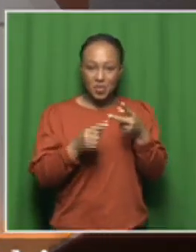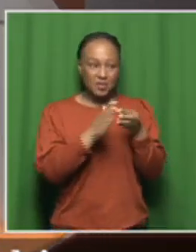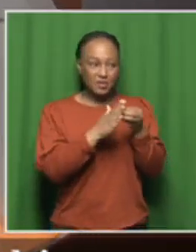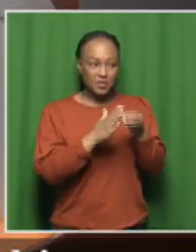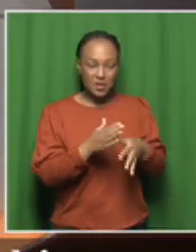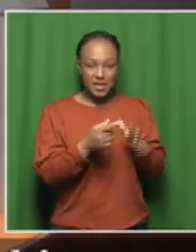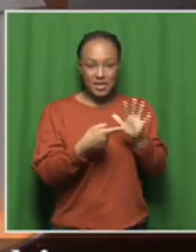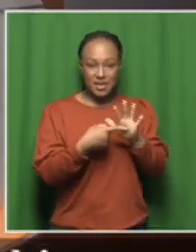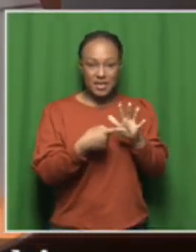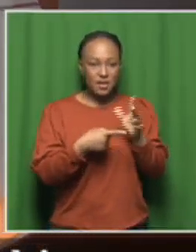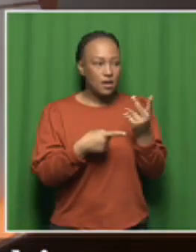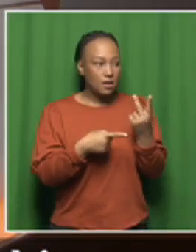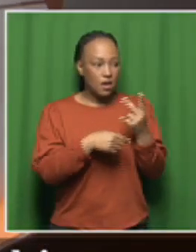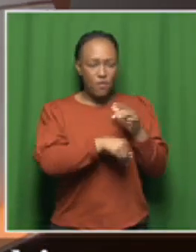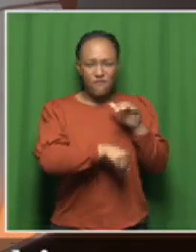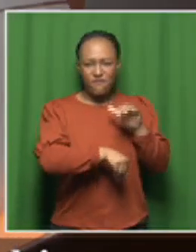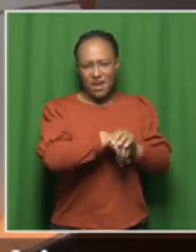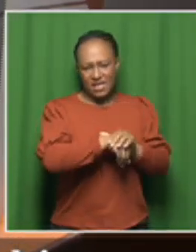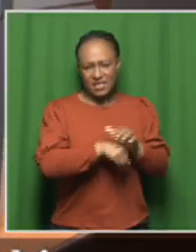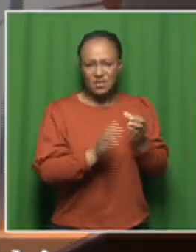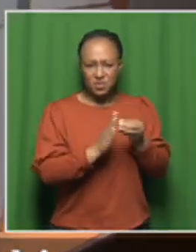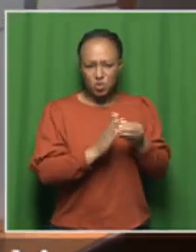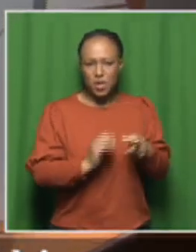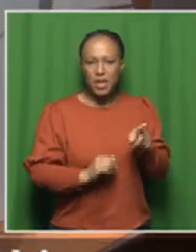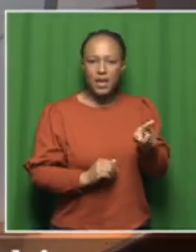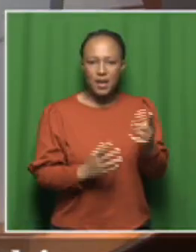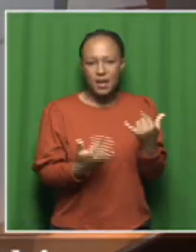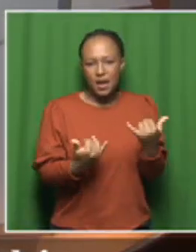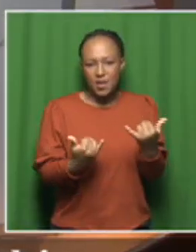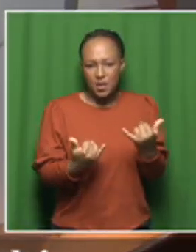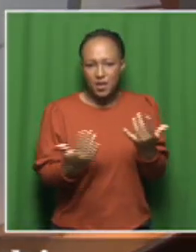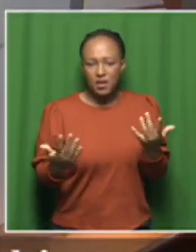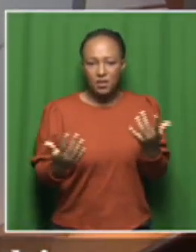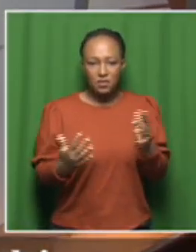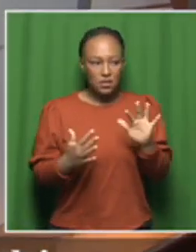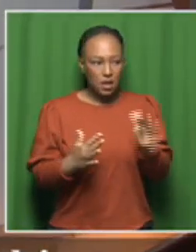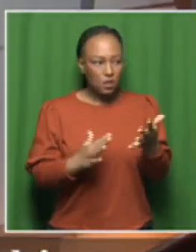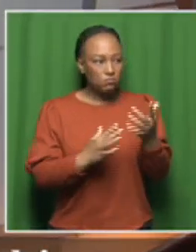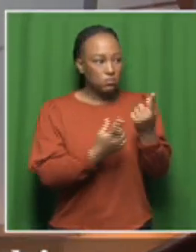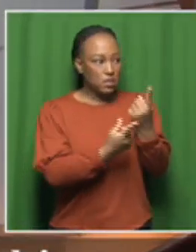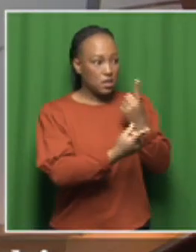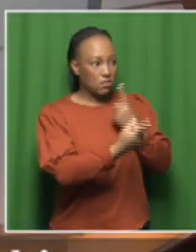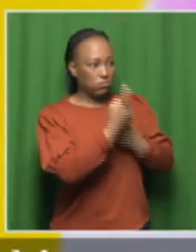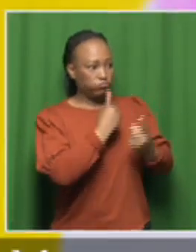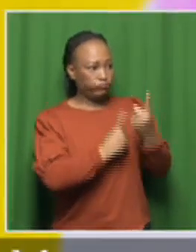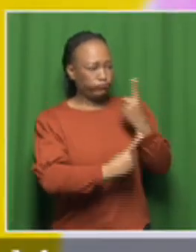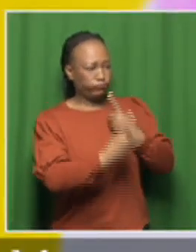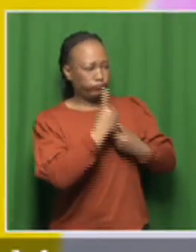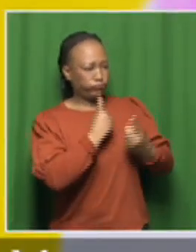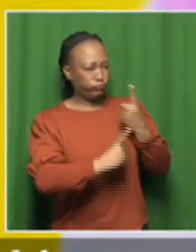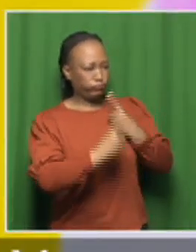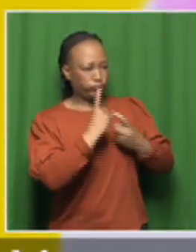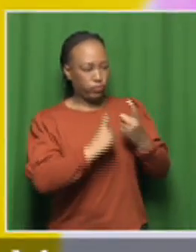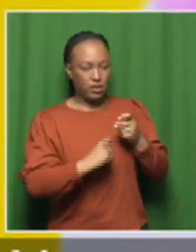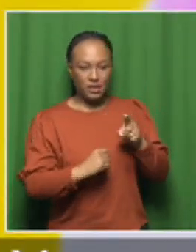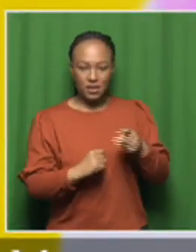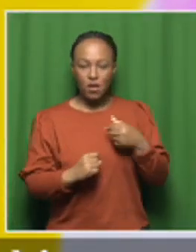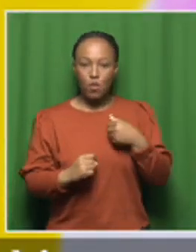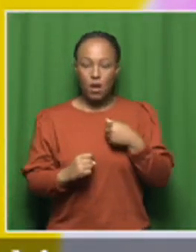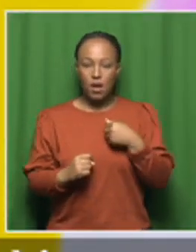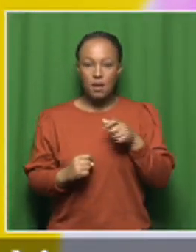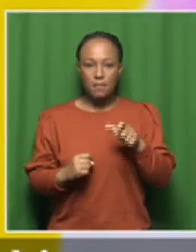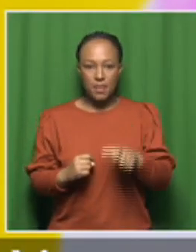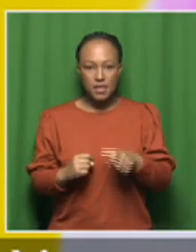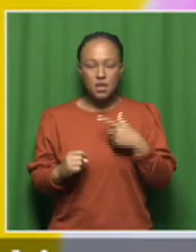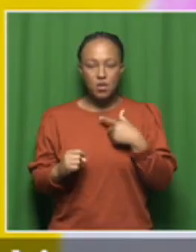We've become friends, actually. Nice. Yeah, so the way they ask questions and the interrogation, because sometimes as a curator just sits and you